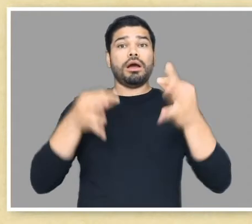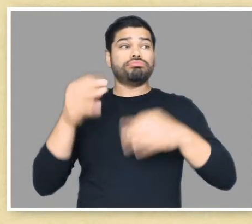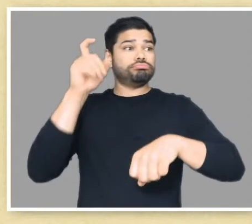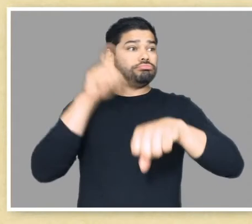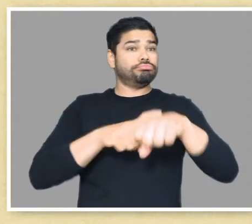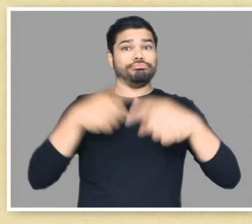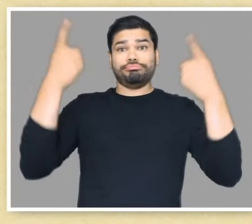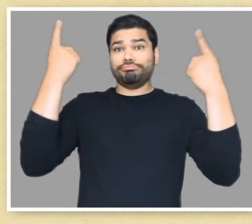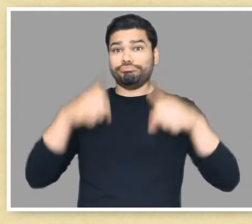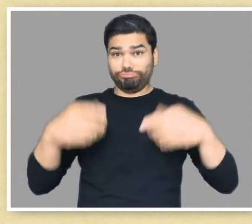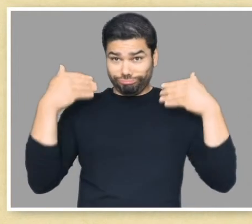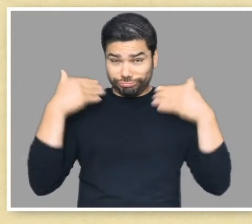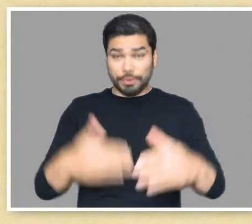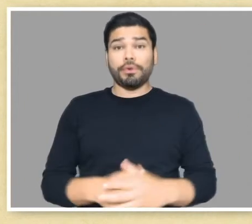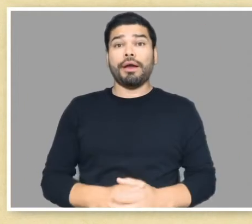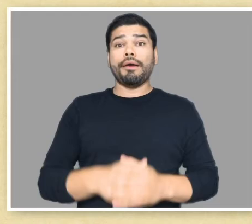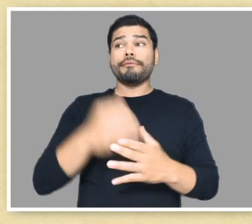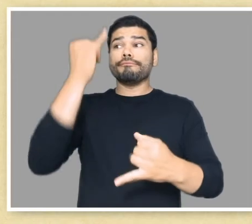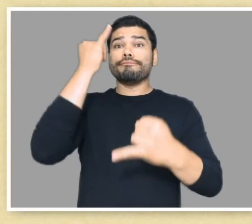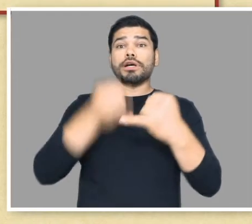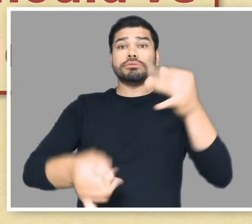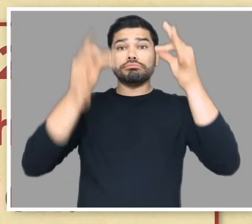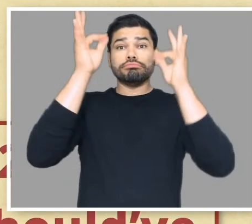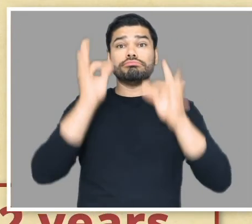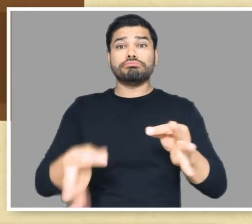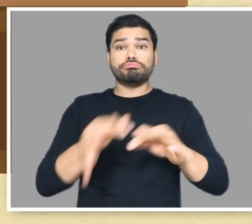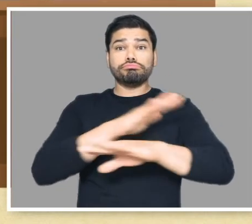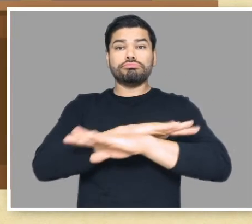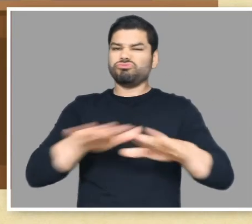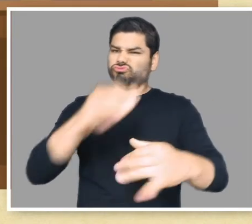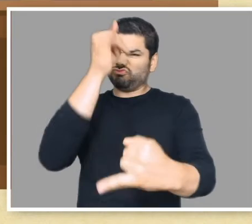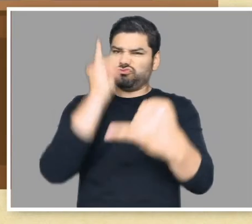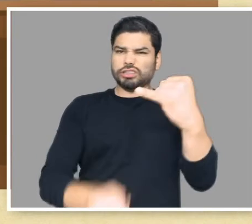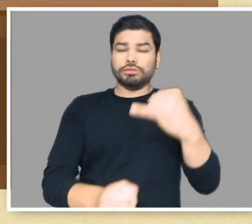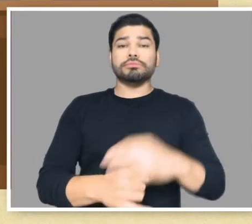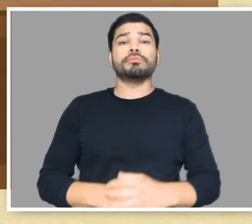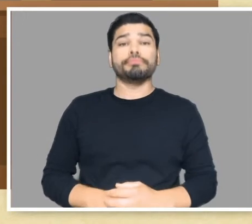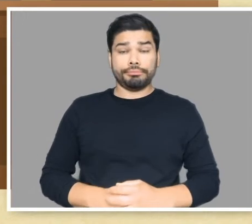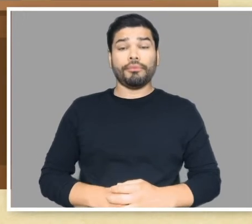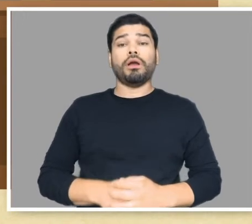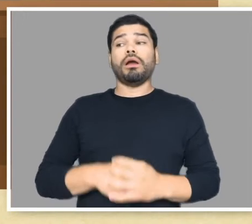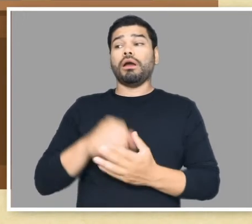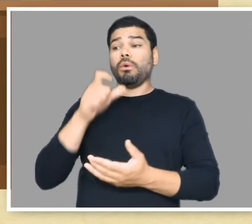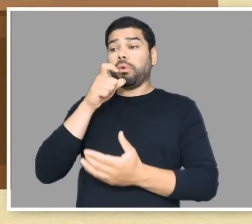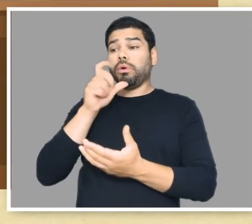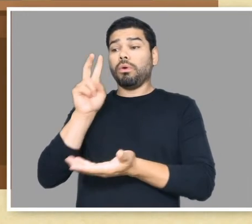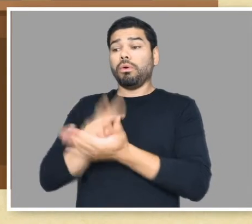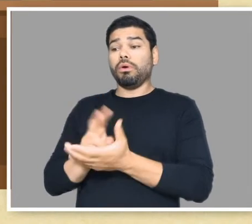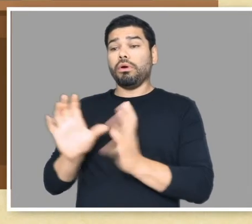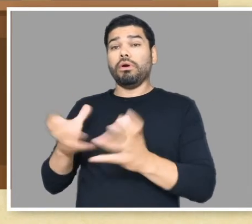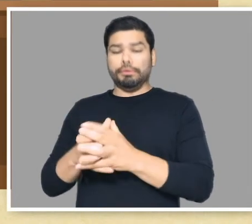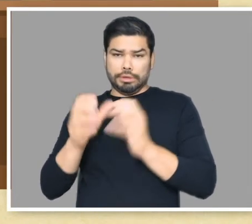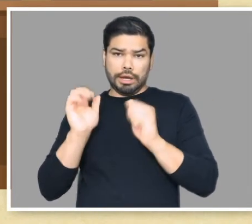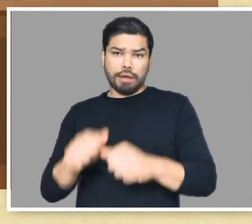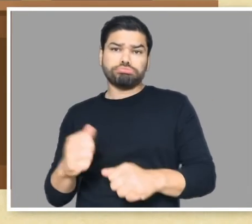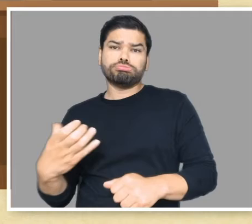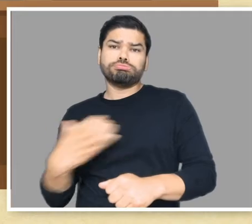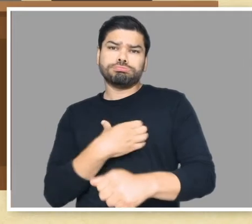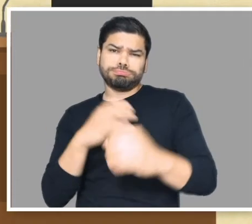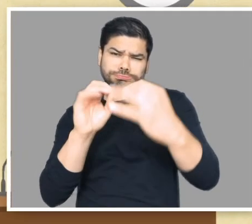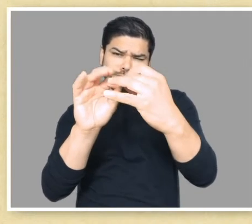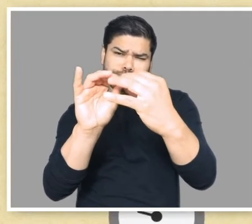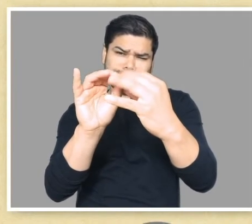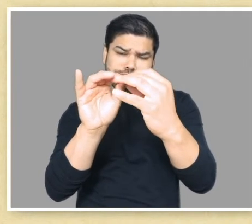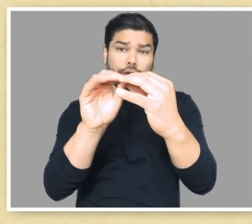have known about the violation. If a due process hearing is held, any decision made in that hearing is final. However,